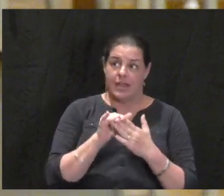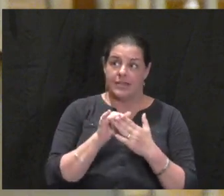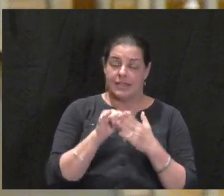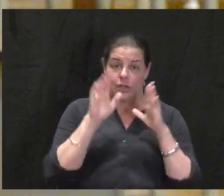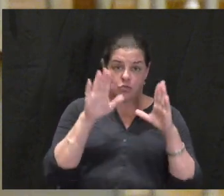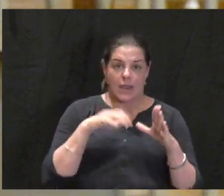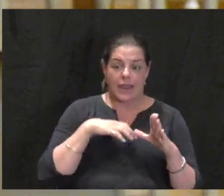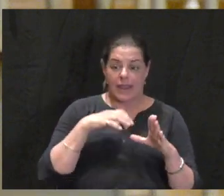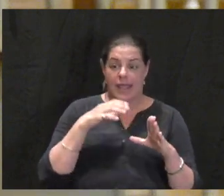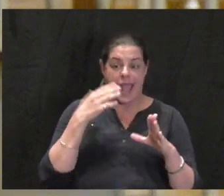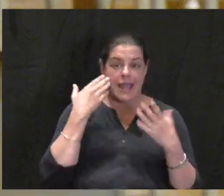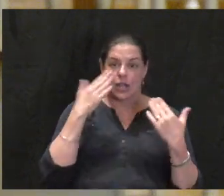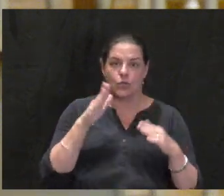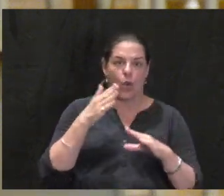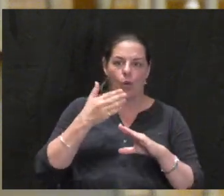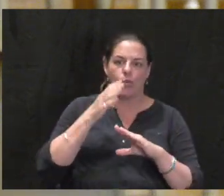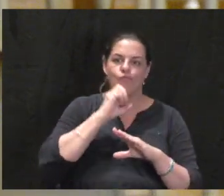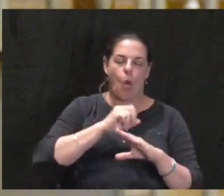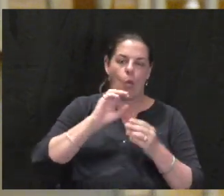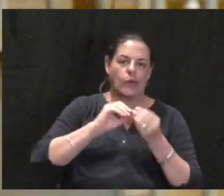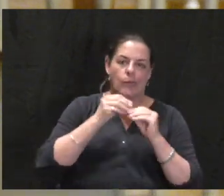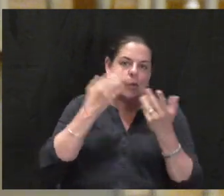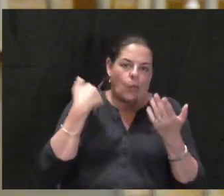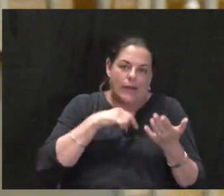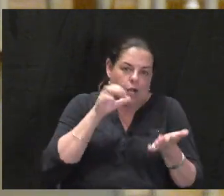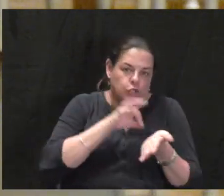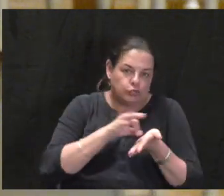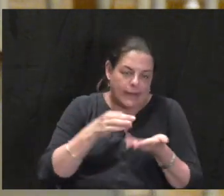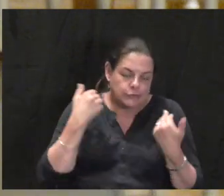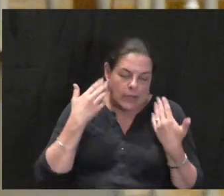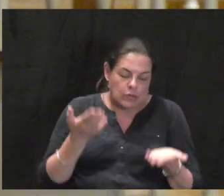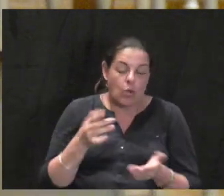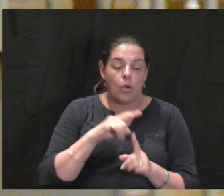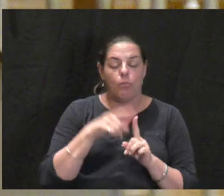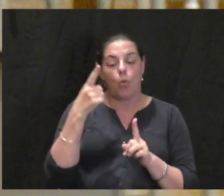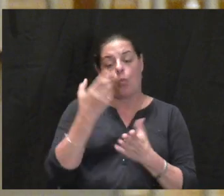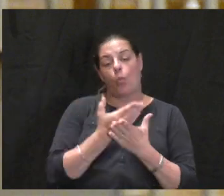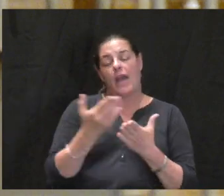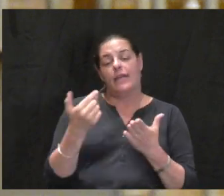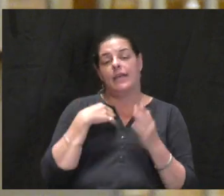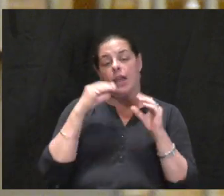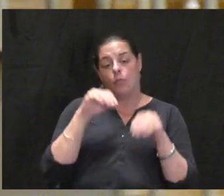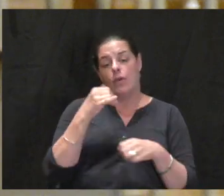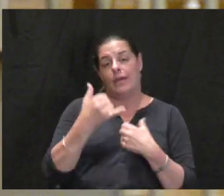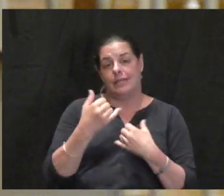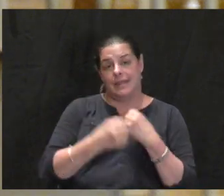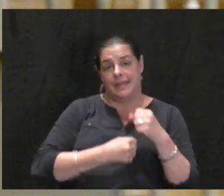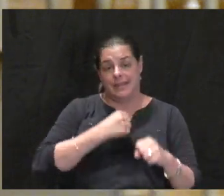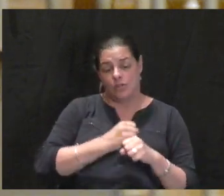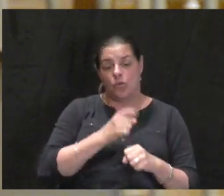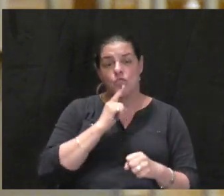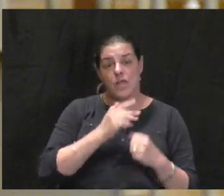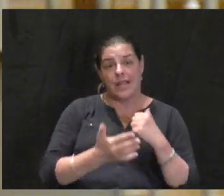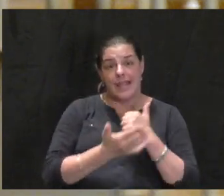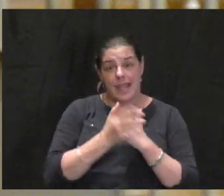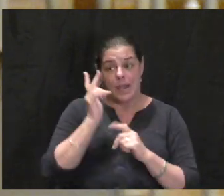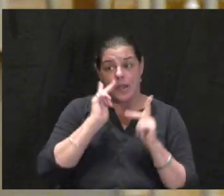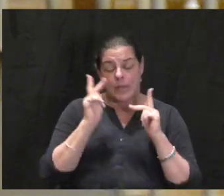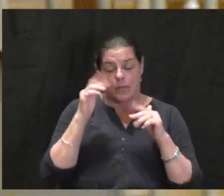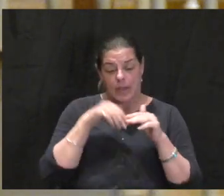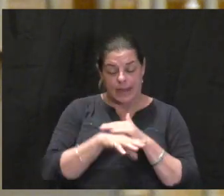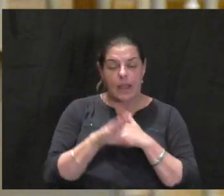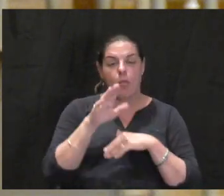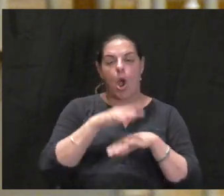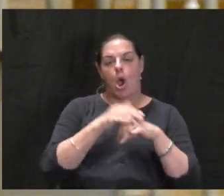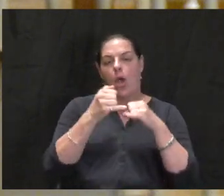online registration. So in advance of coming to the recruitment fair, we had people go online, register, give us some information, one, so that we could